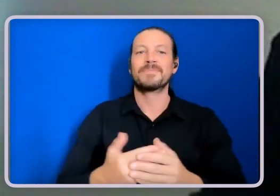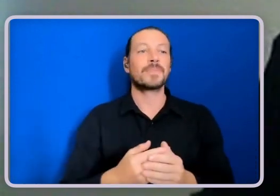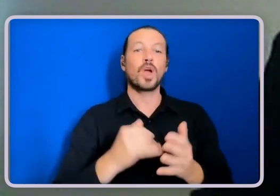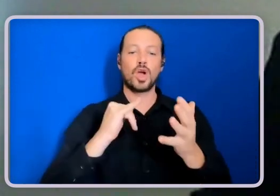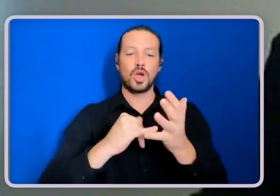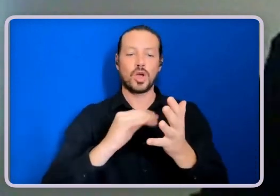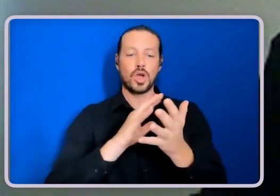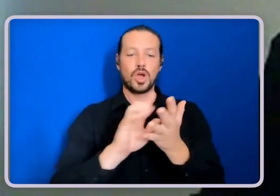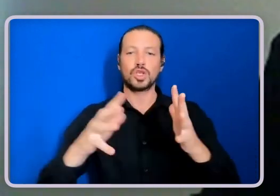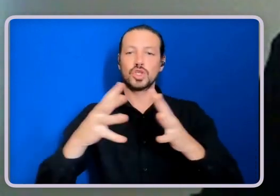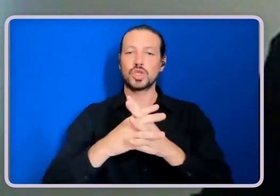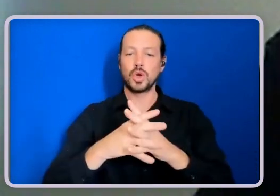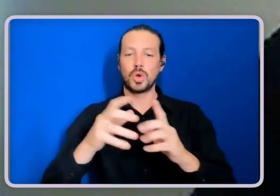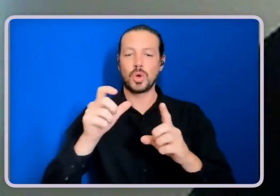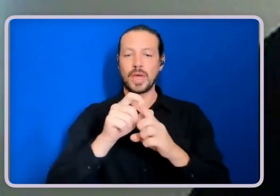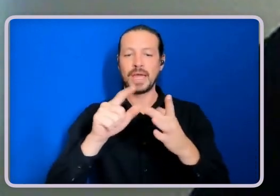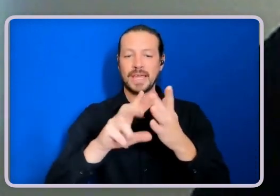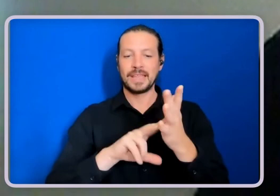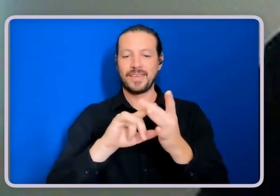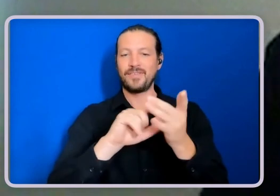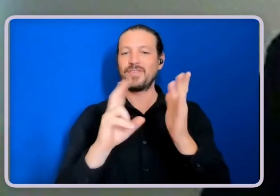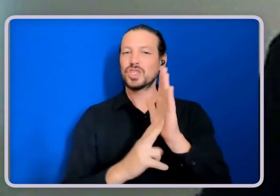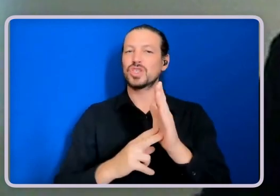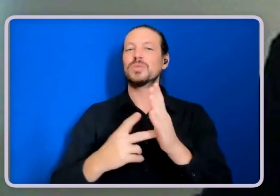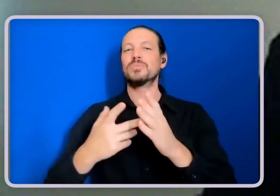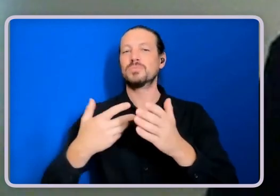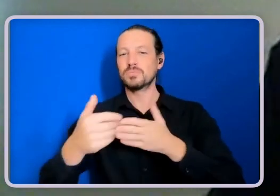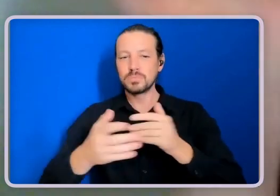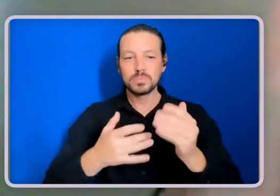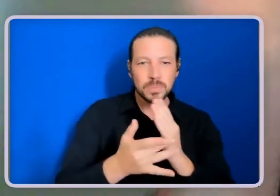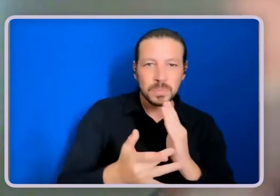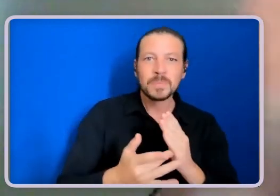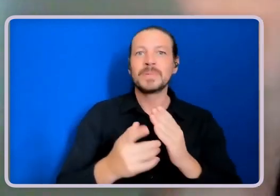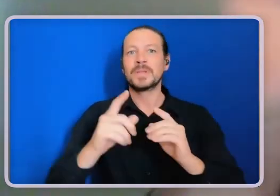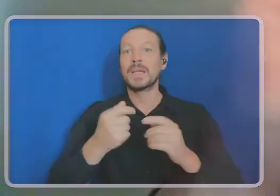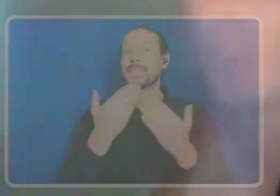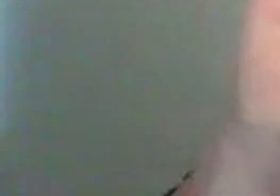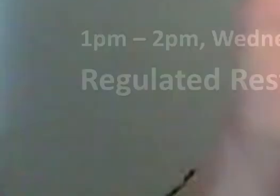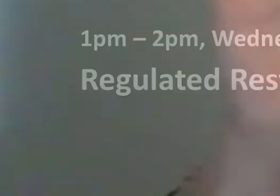this production to you today. Have a wonderful week, everybody, and we'll see you next time.